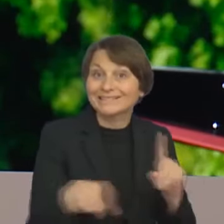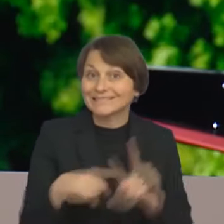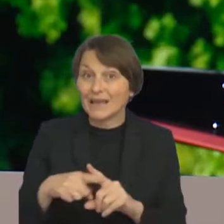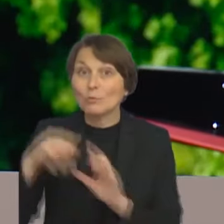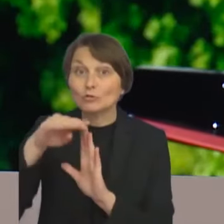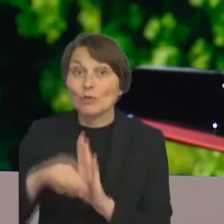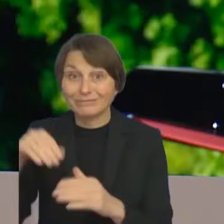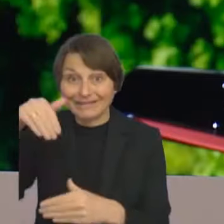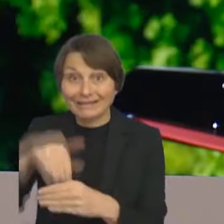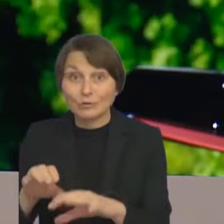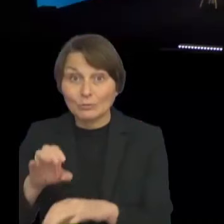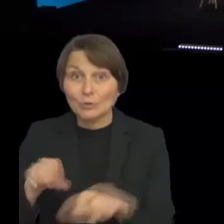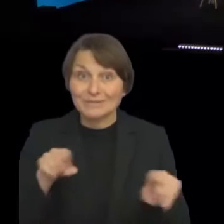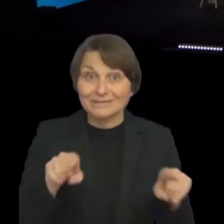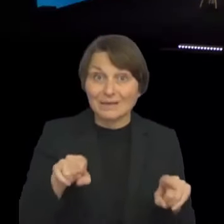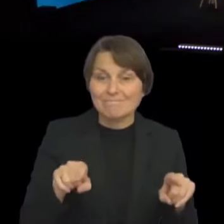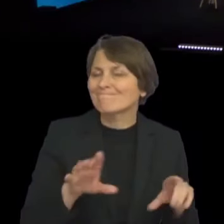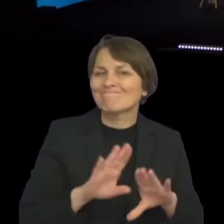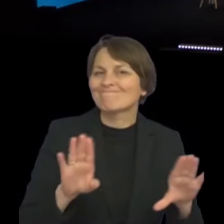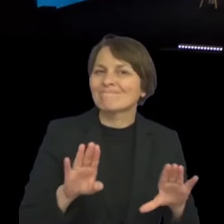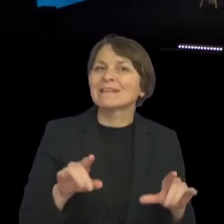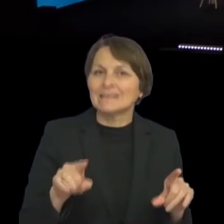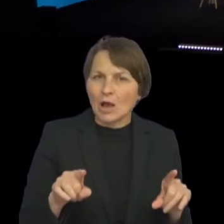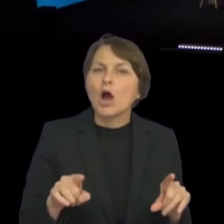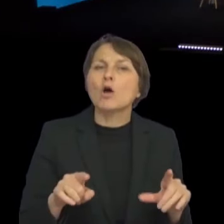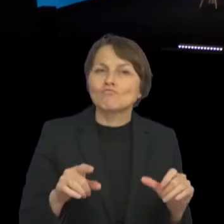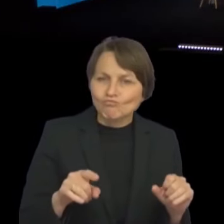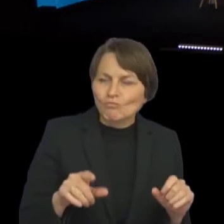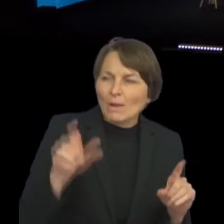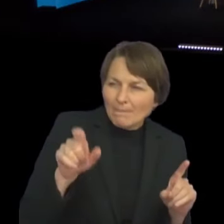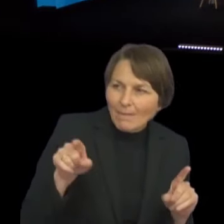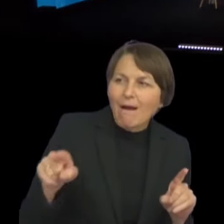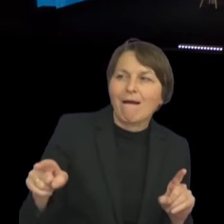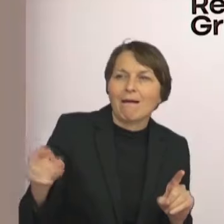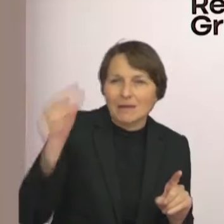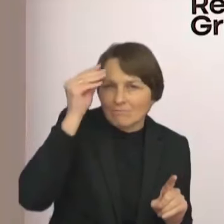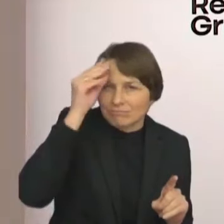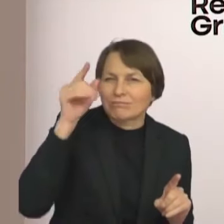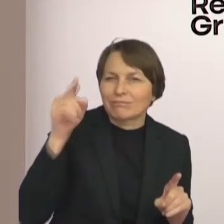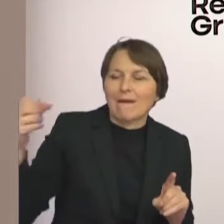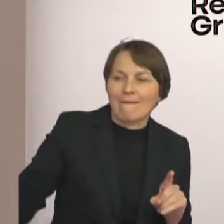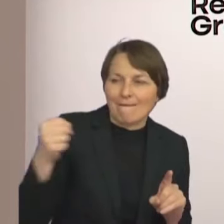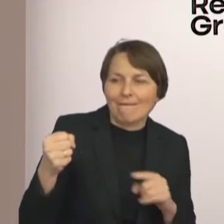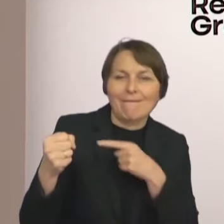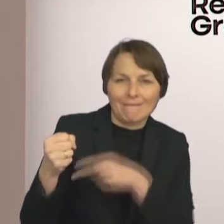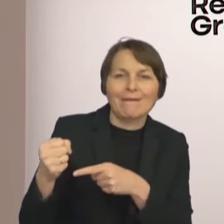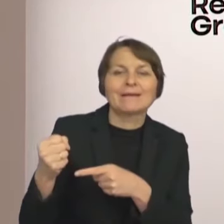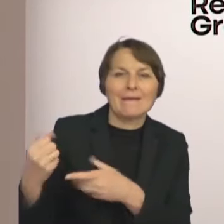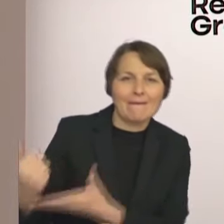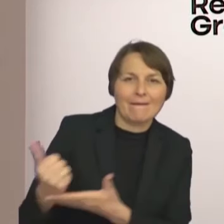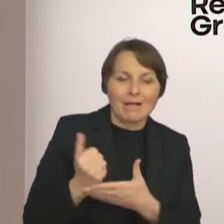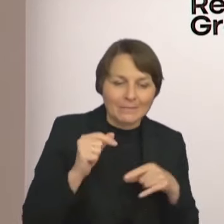now, we're getting the right people. We are getting the right structure to become, to